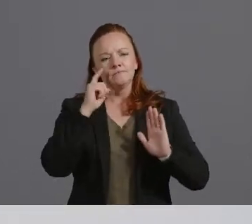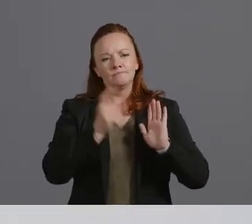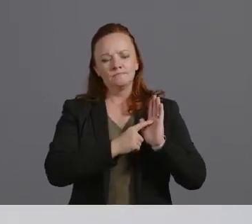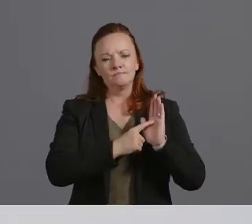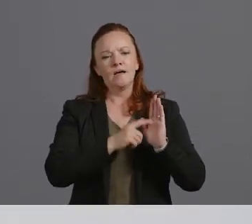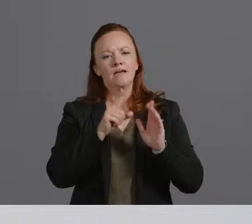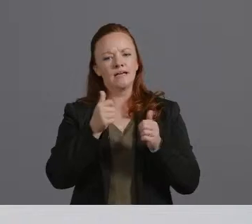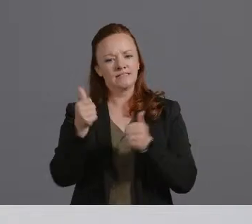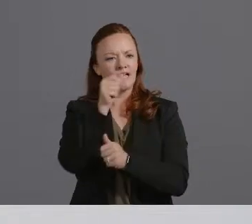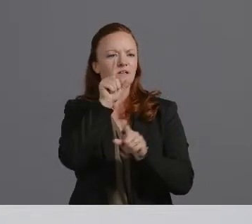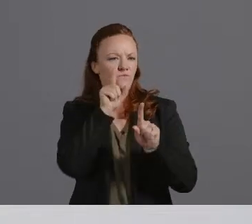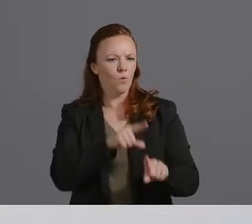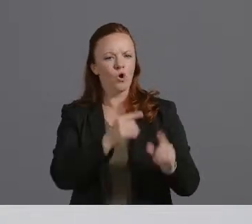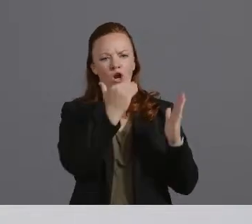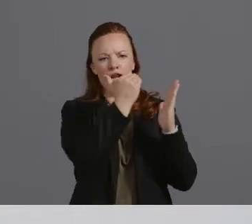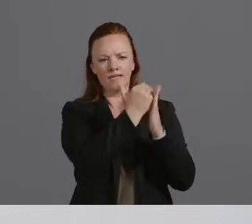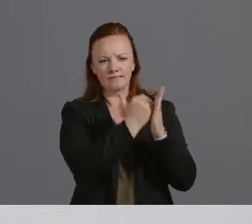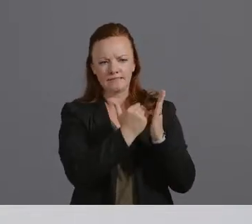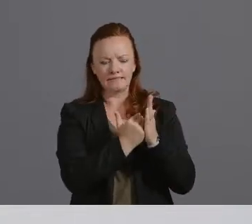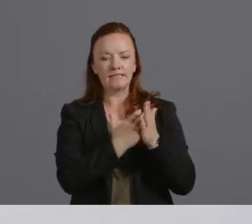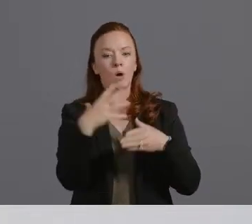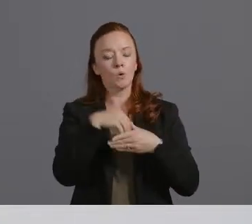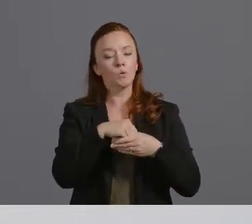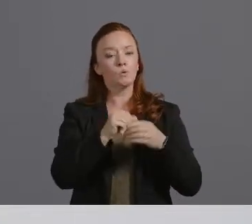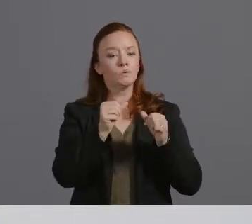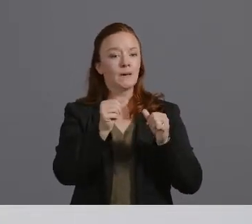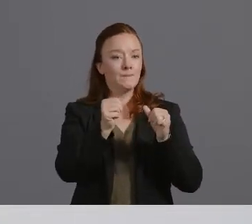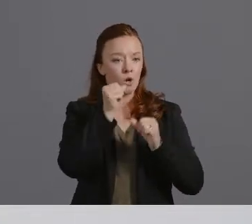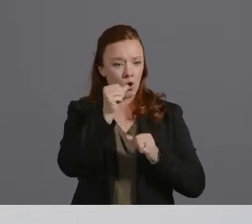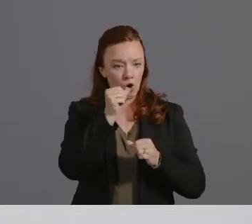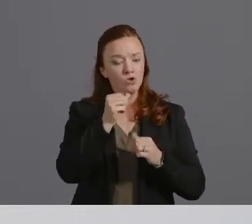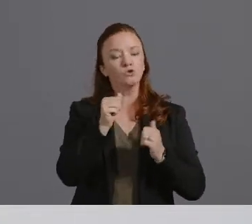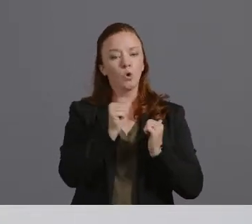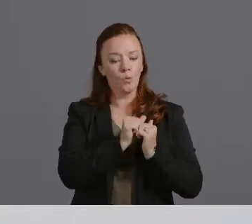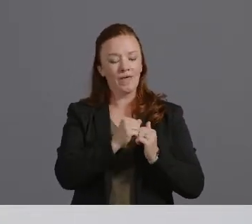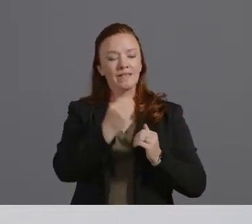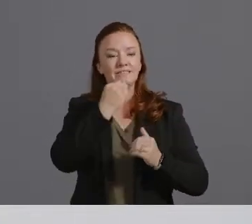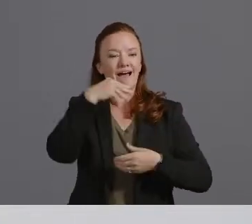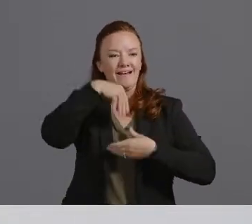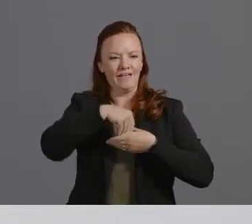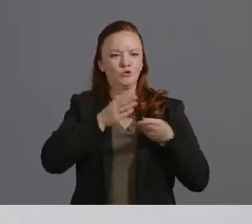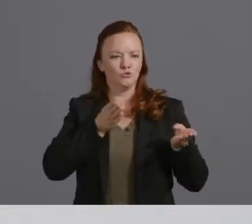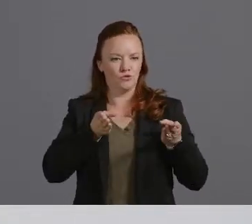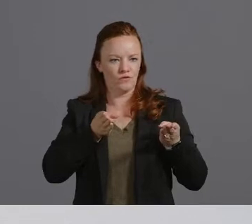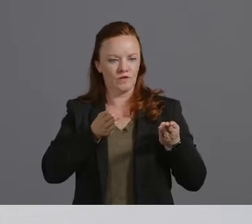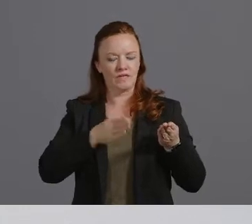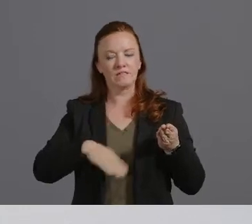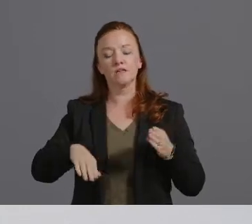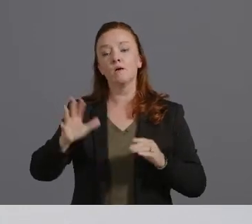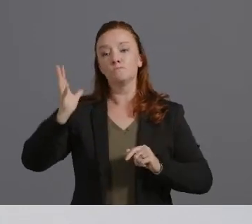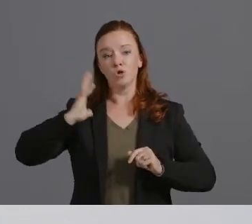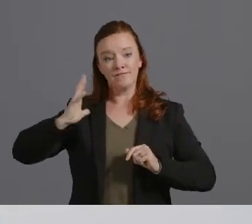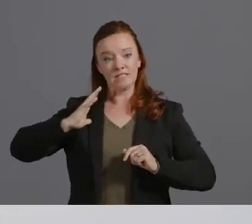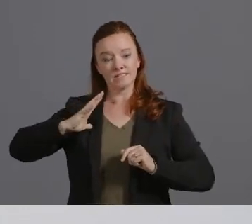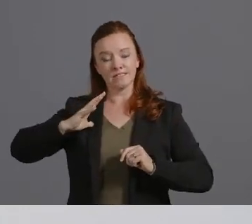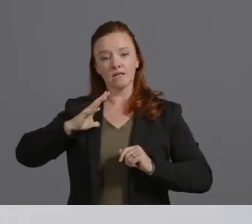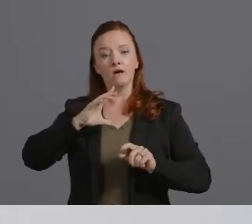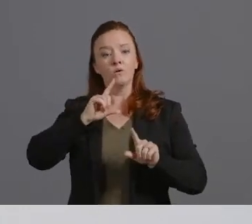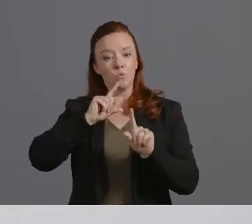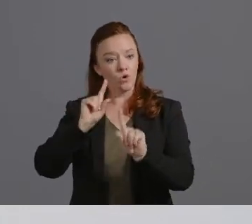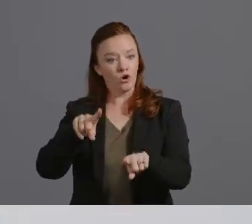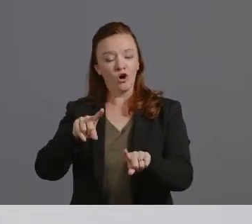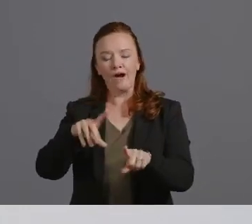executive order, which includes bars that do dine-in service. But the original order also covered bars that are just